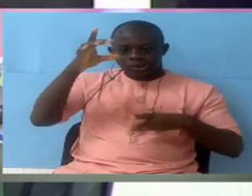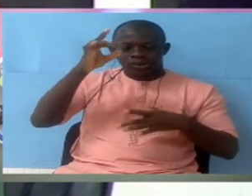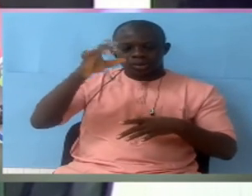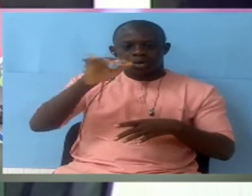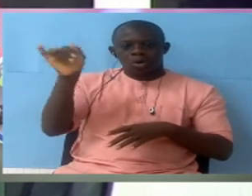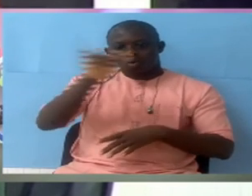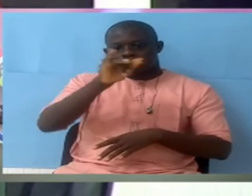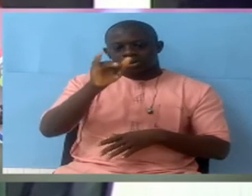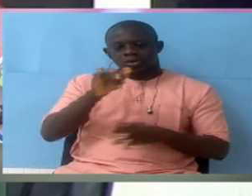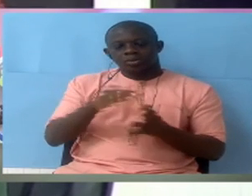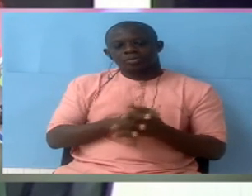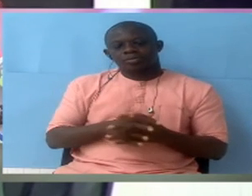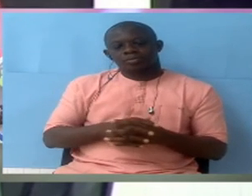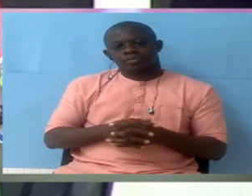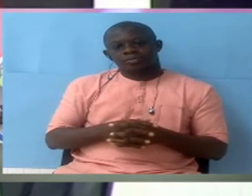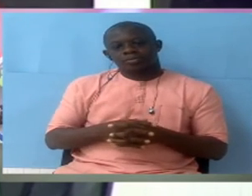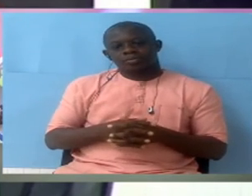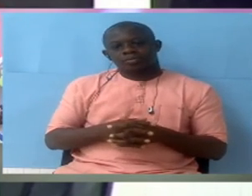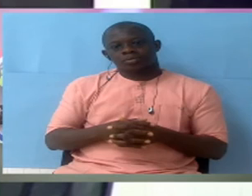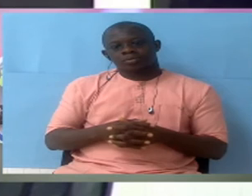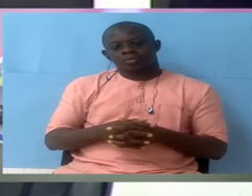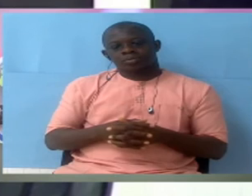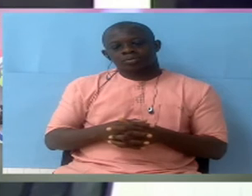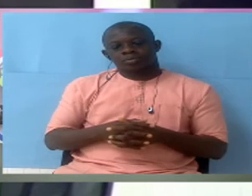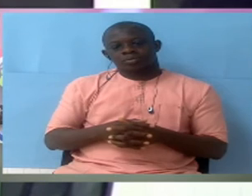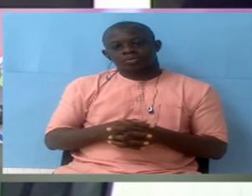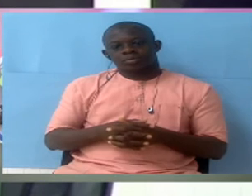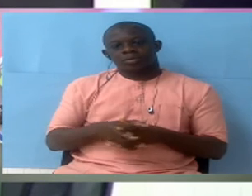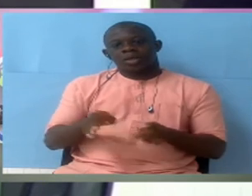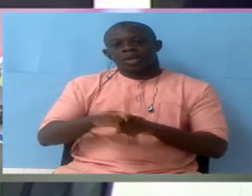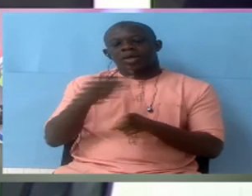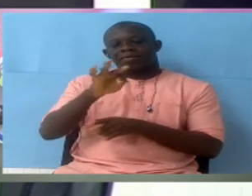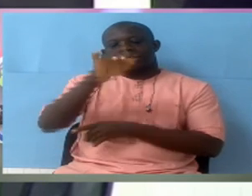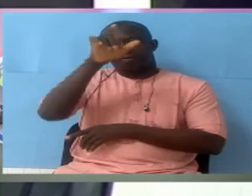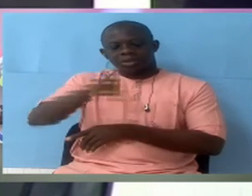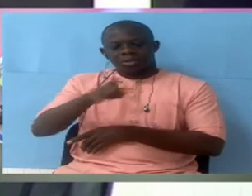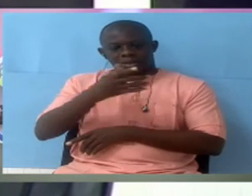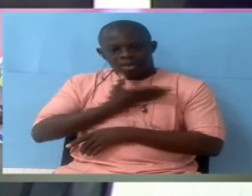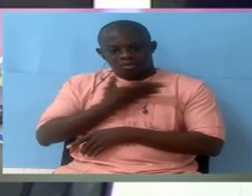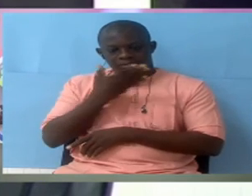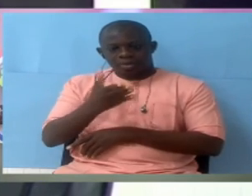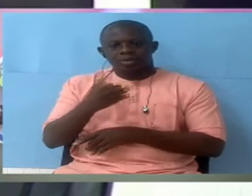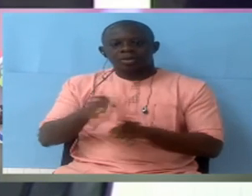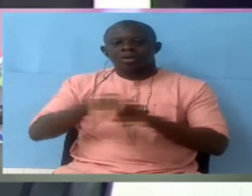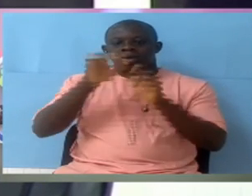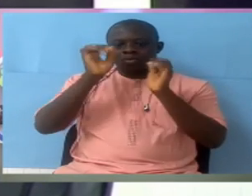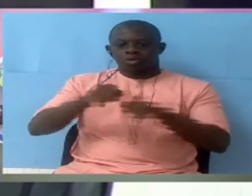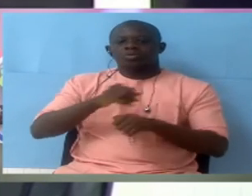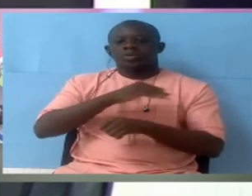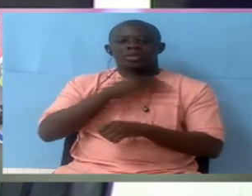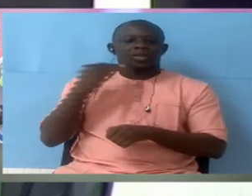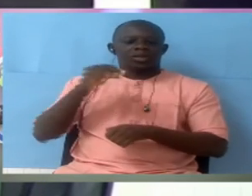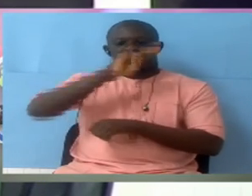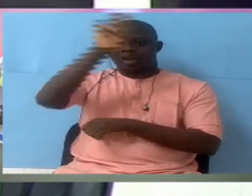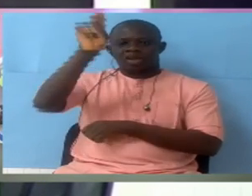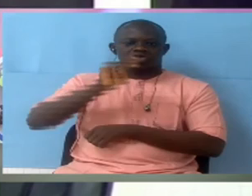febar la bo xamne. Which ne can kill a nation.